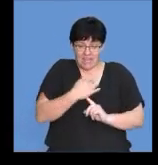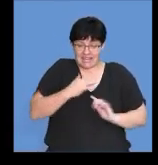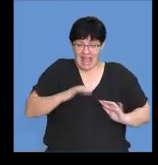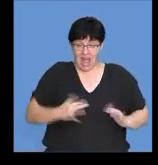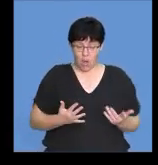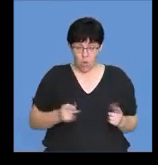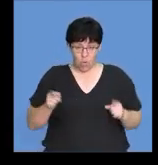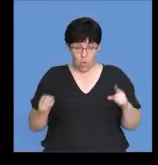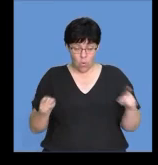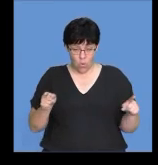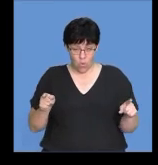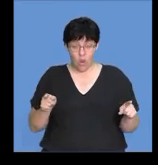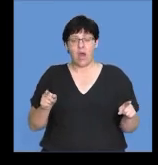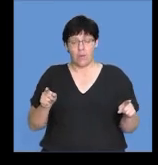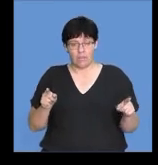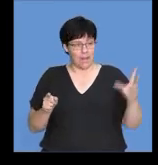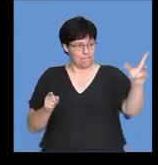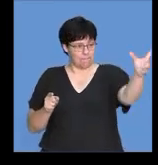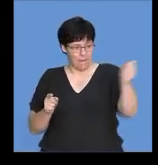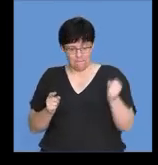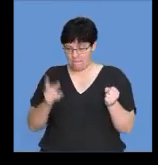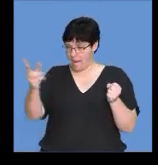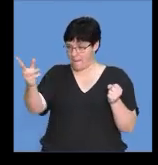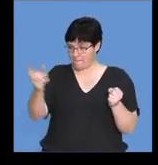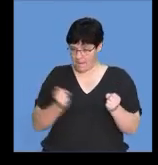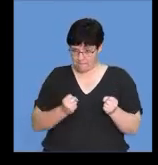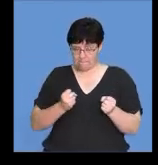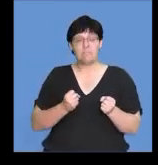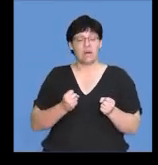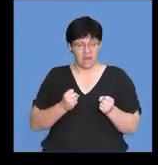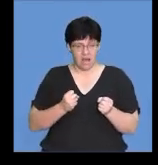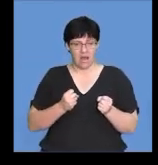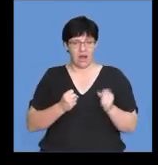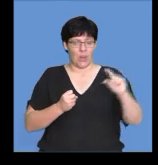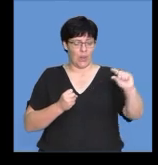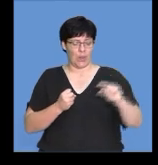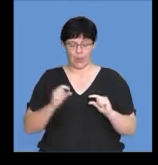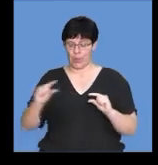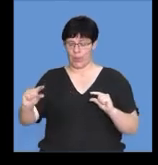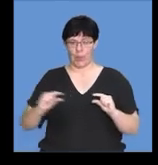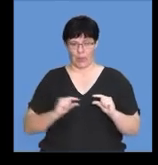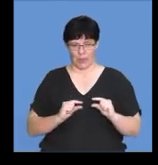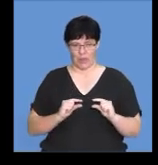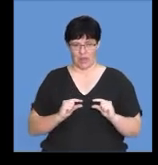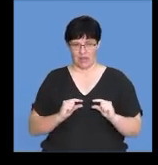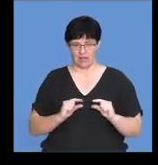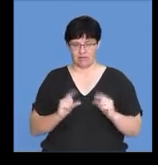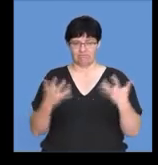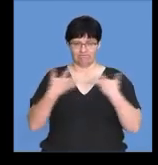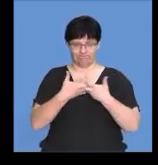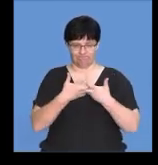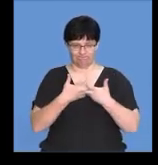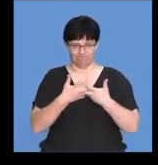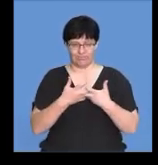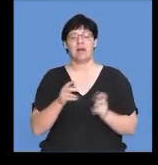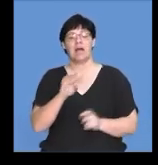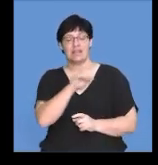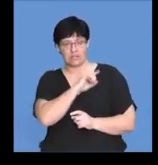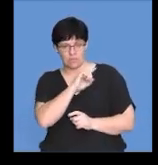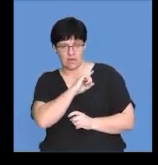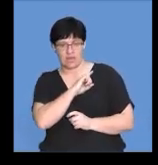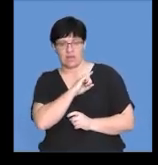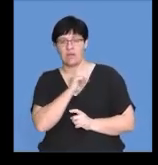this condition is if she inherits it in a homozygous recessive combination. And hence we know